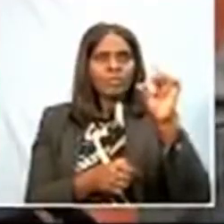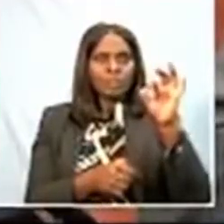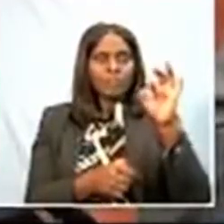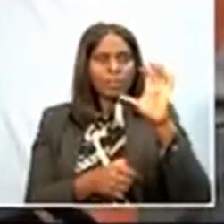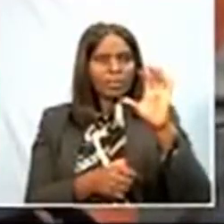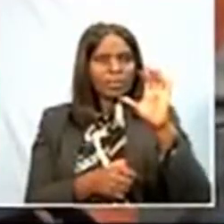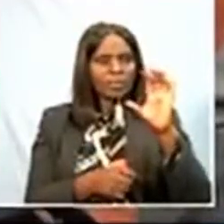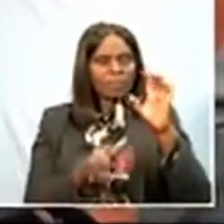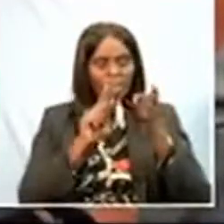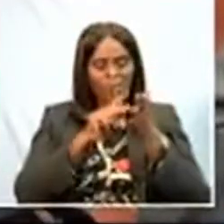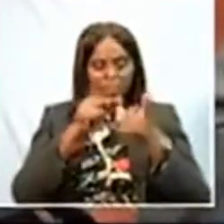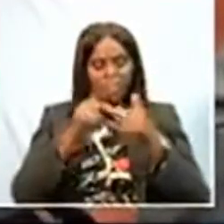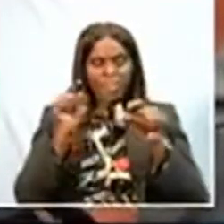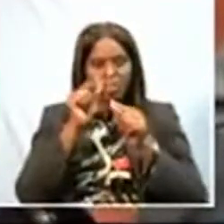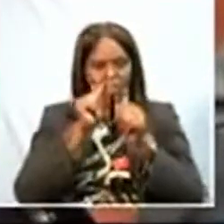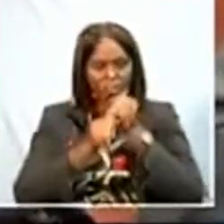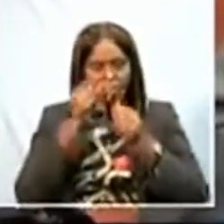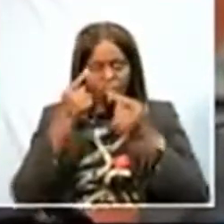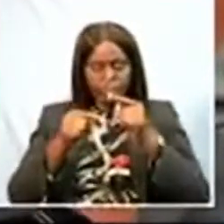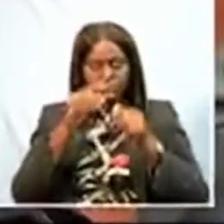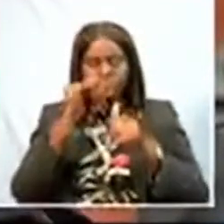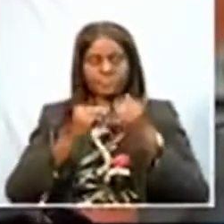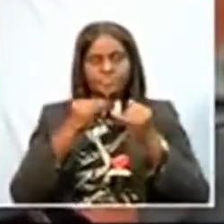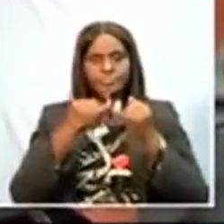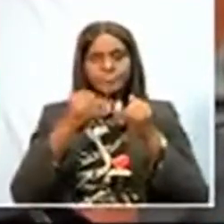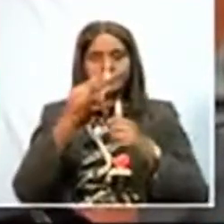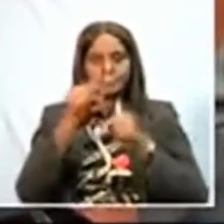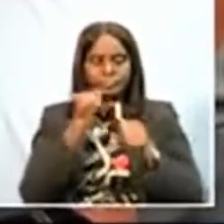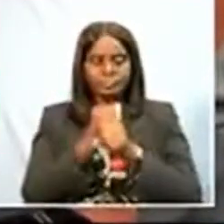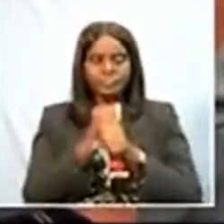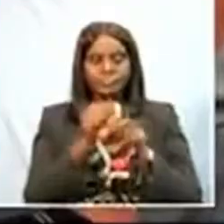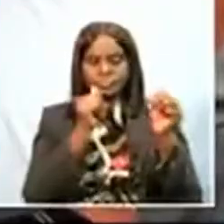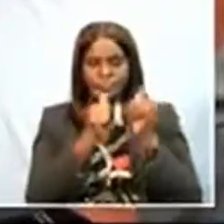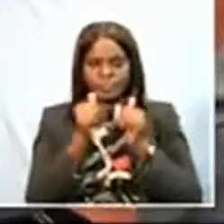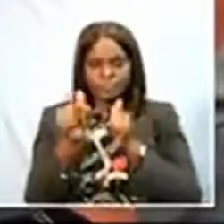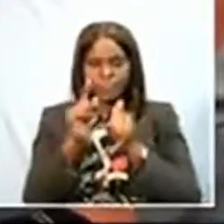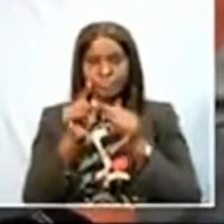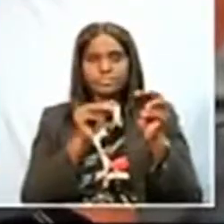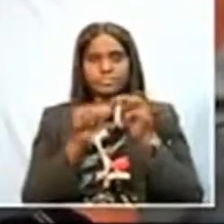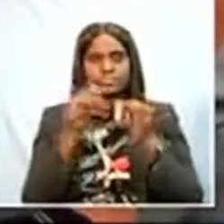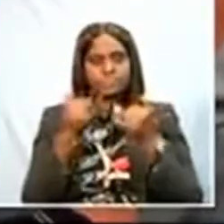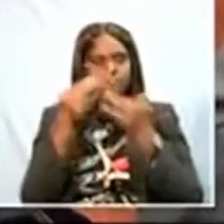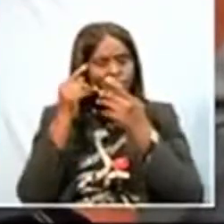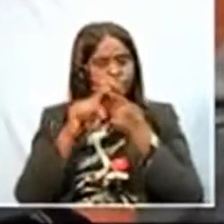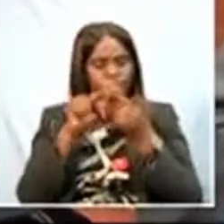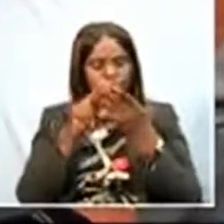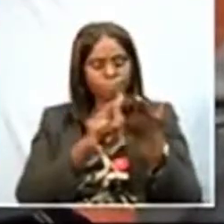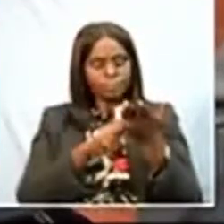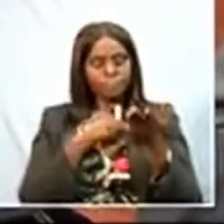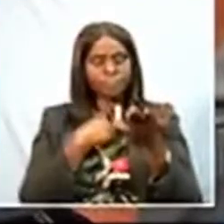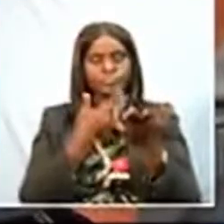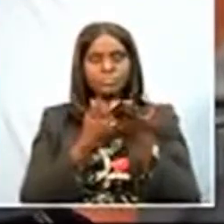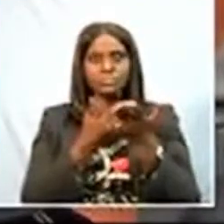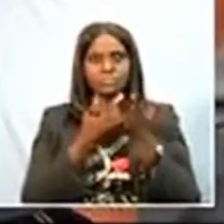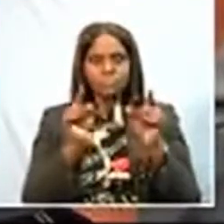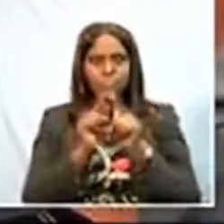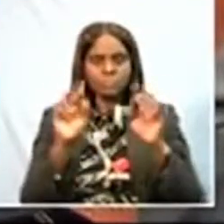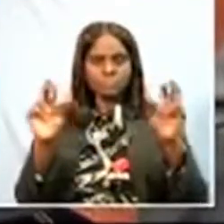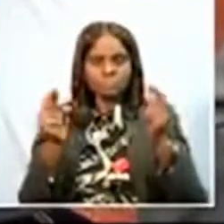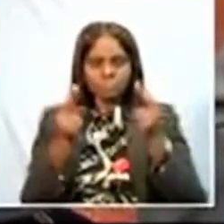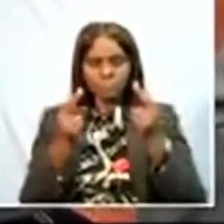that were ongoing at the end of the year. Action taken, management wishes to report that